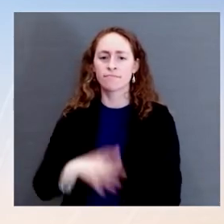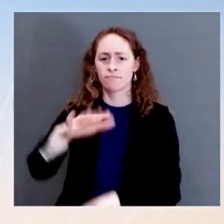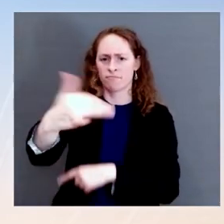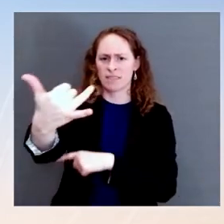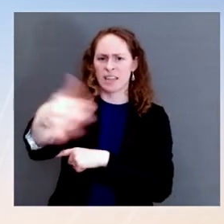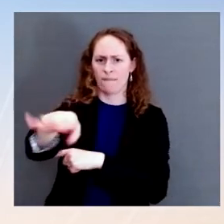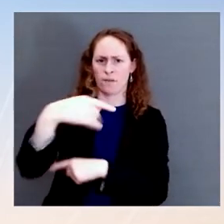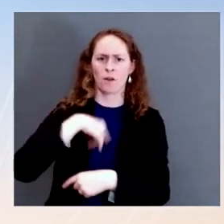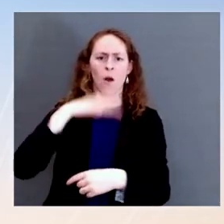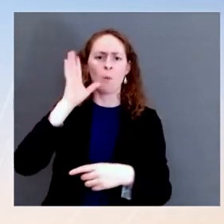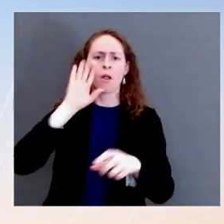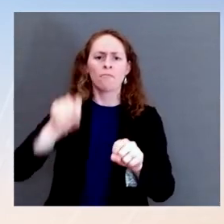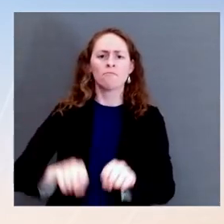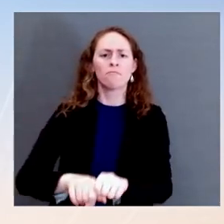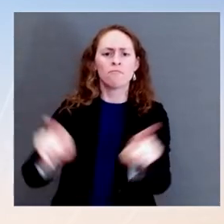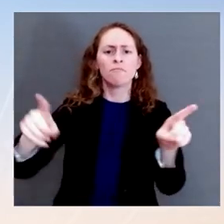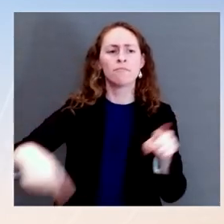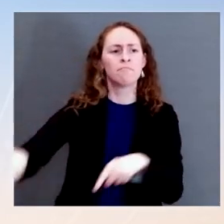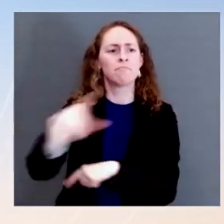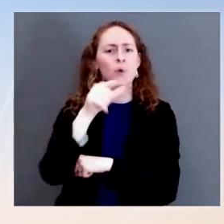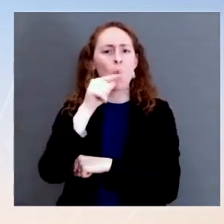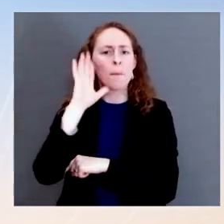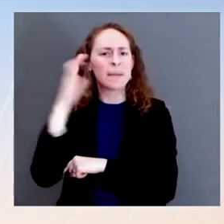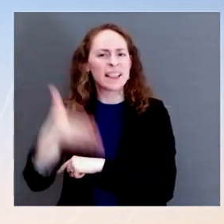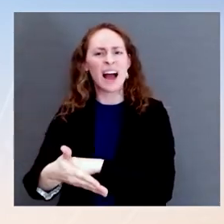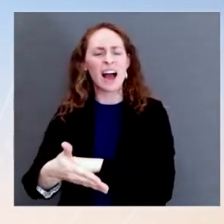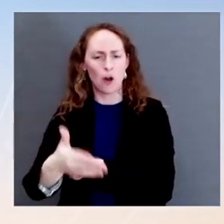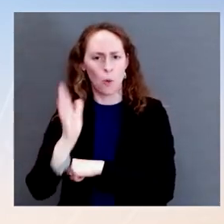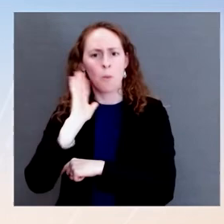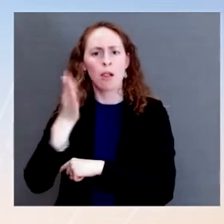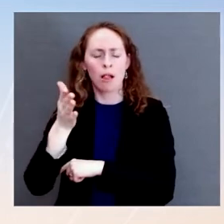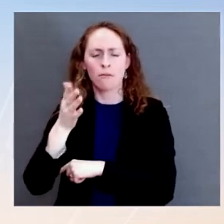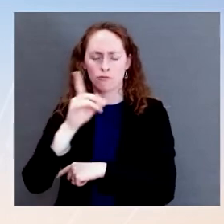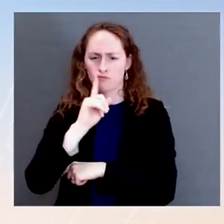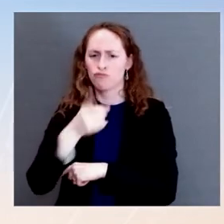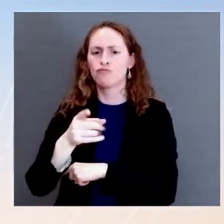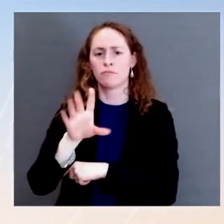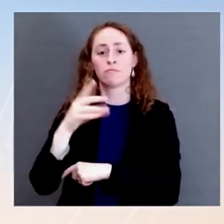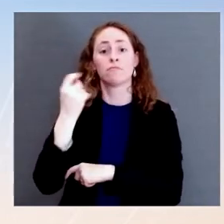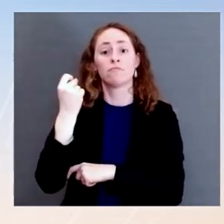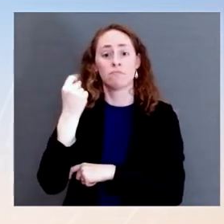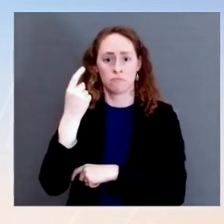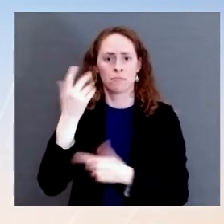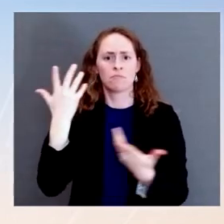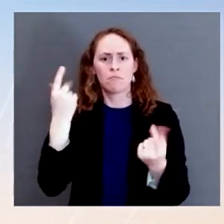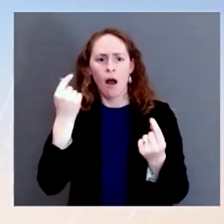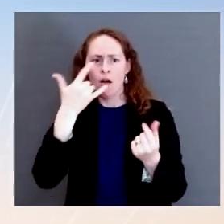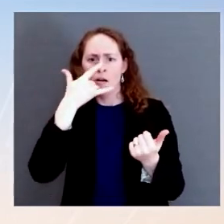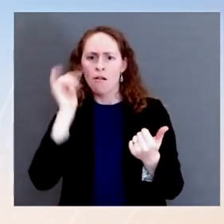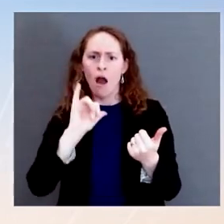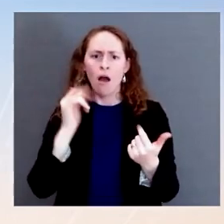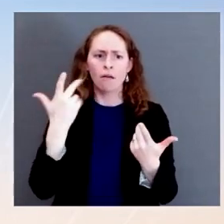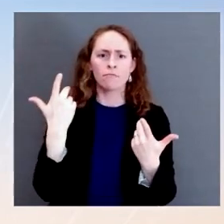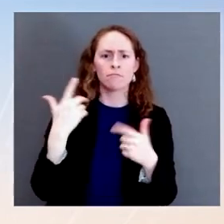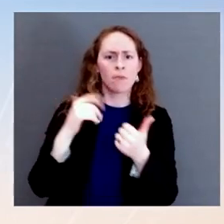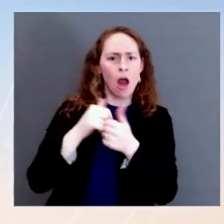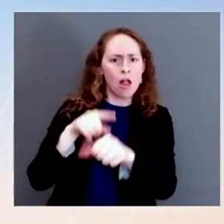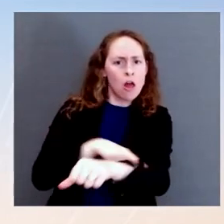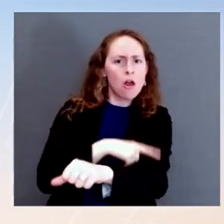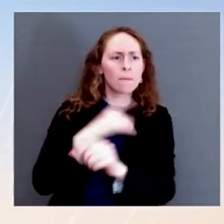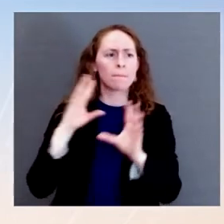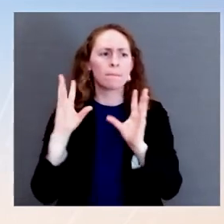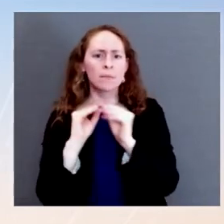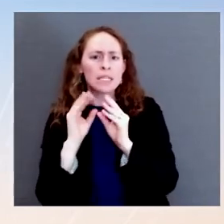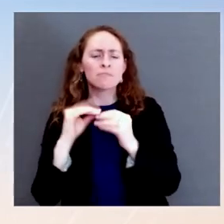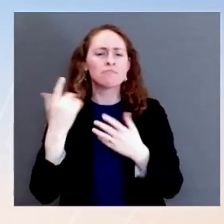is blocked out for the meeting. In terms of the focus of the meeting, as was announced when we announced it this weekend, is an opportunity for